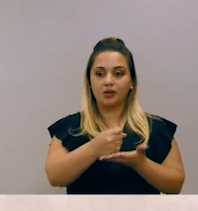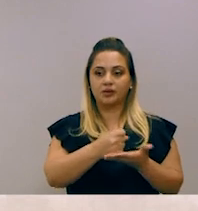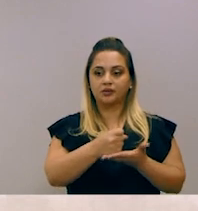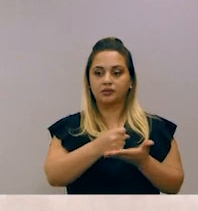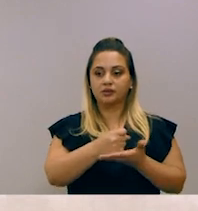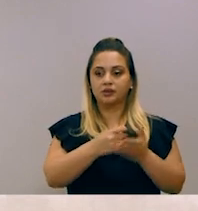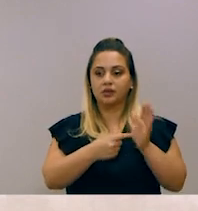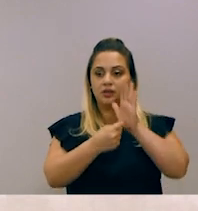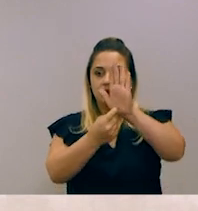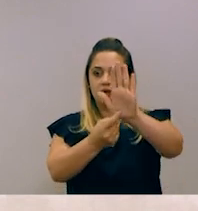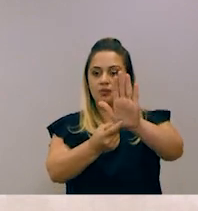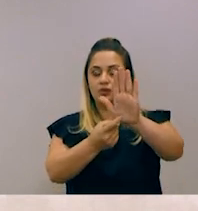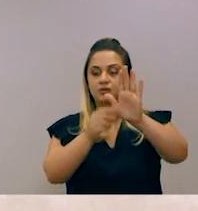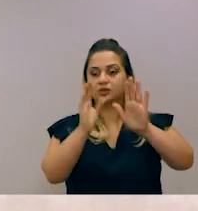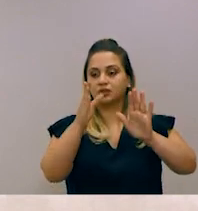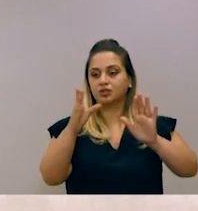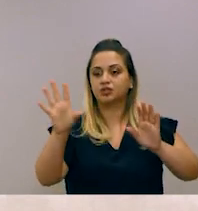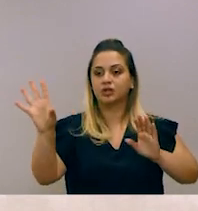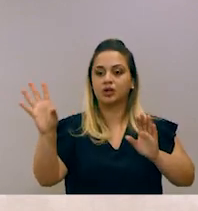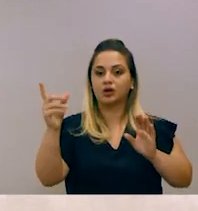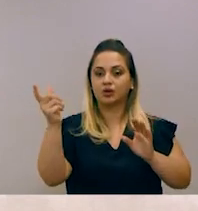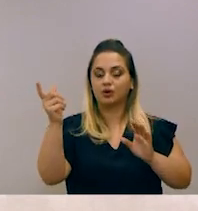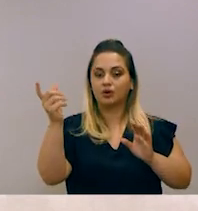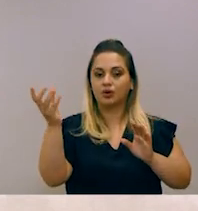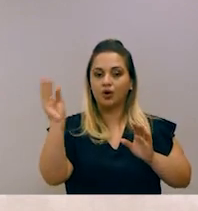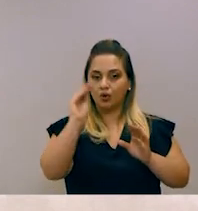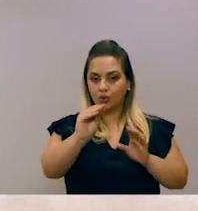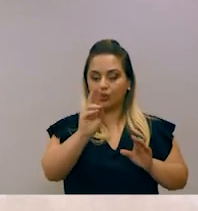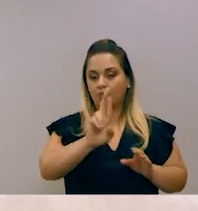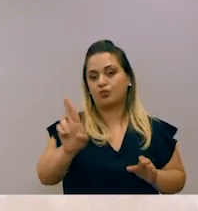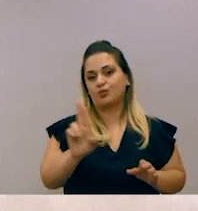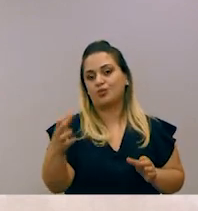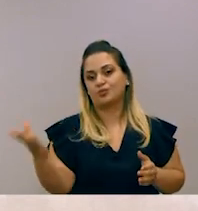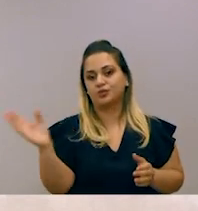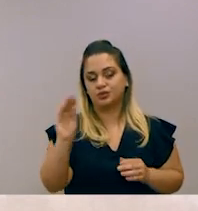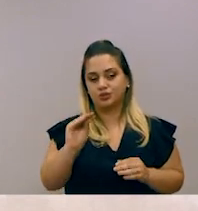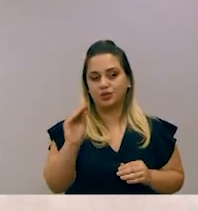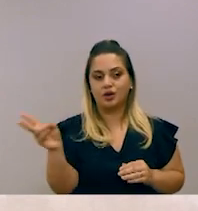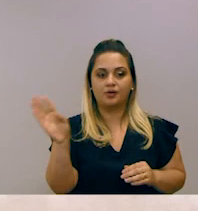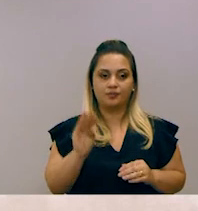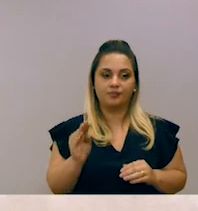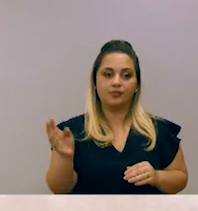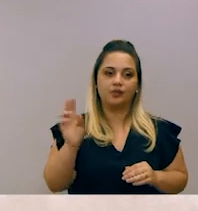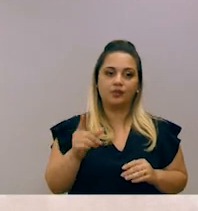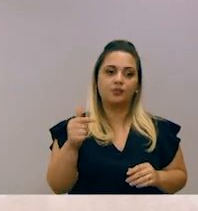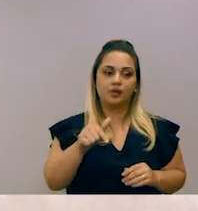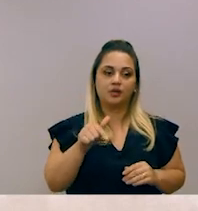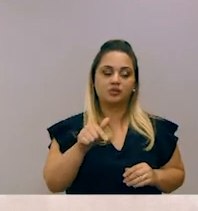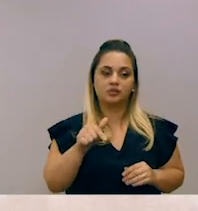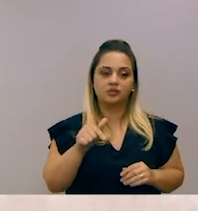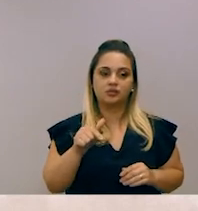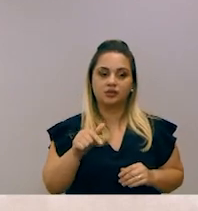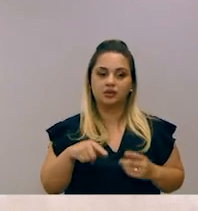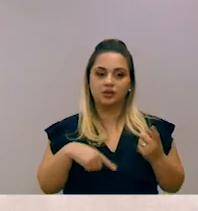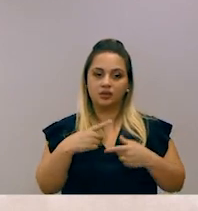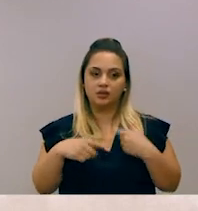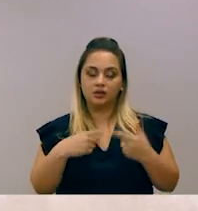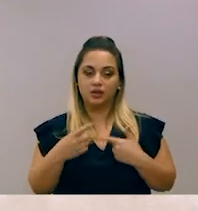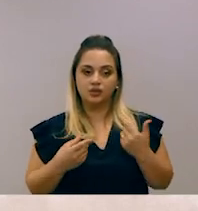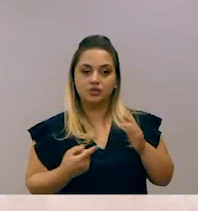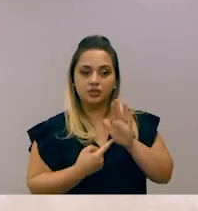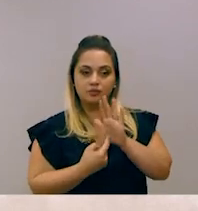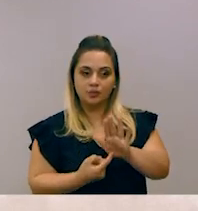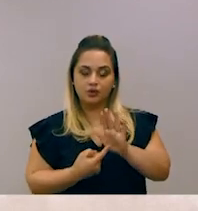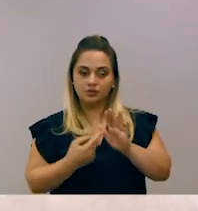the samples of sessions that we extracted and labeled previously. We propose it to be